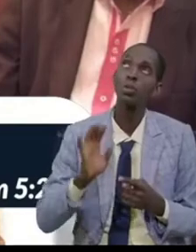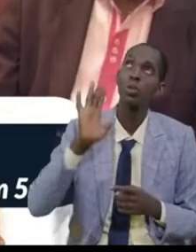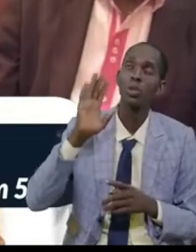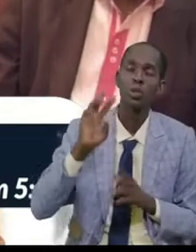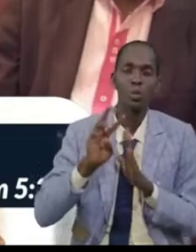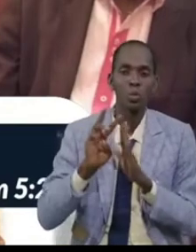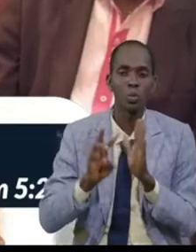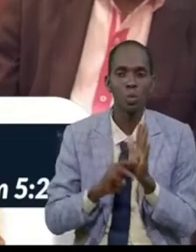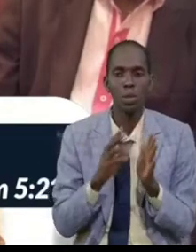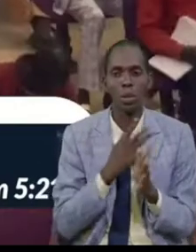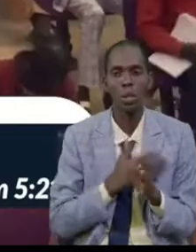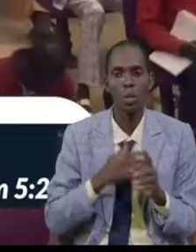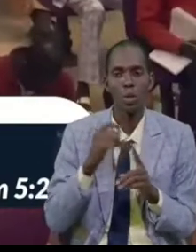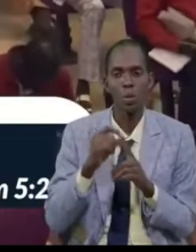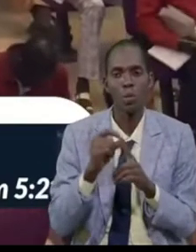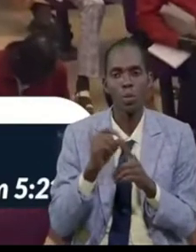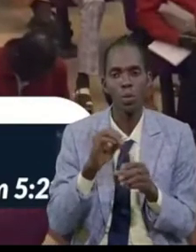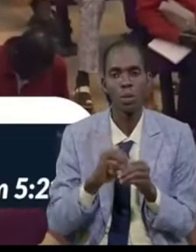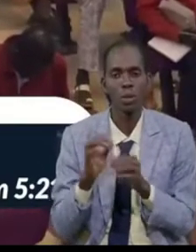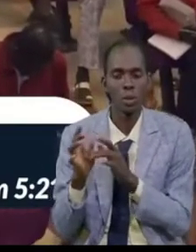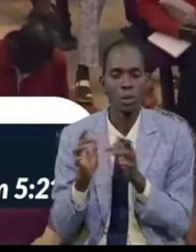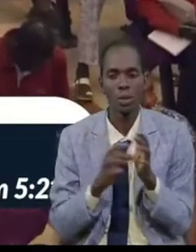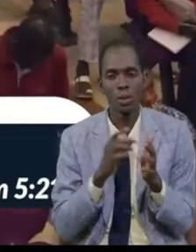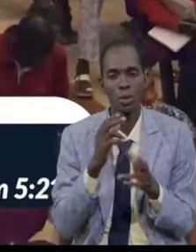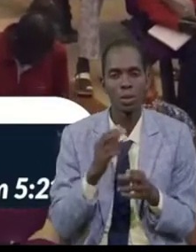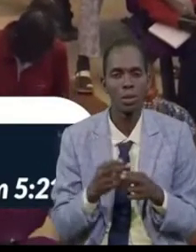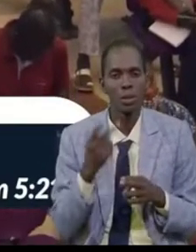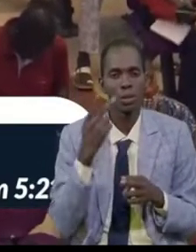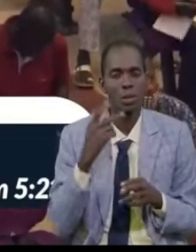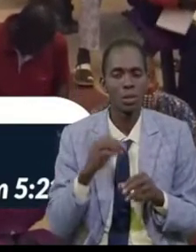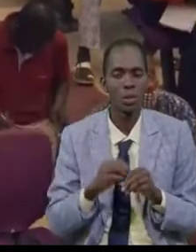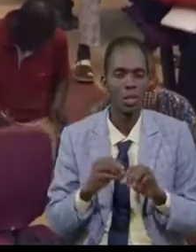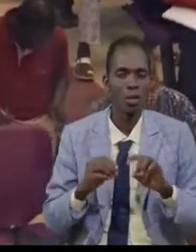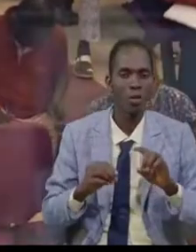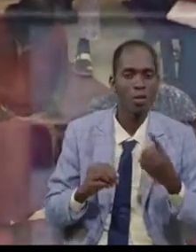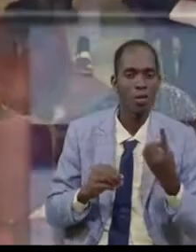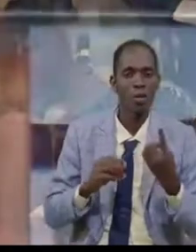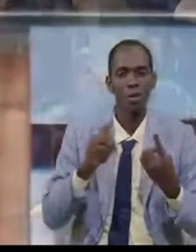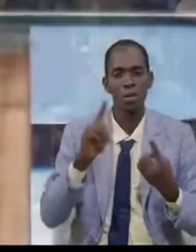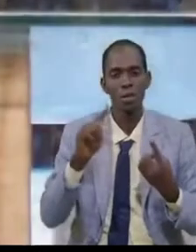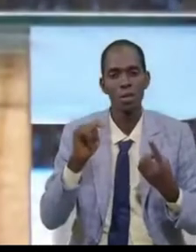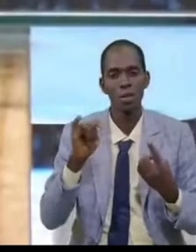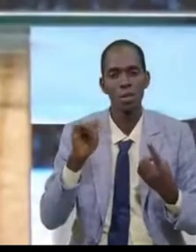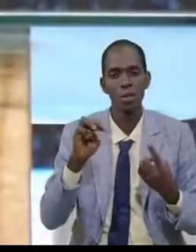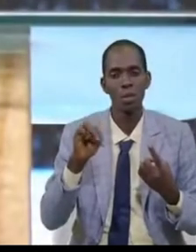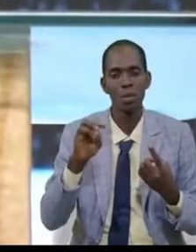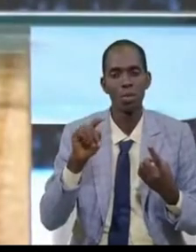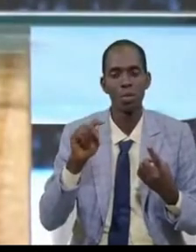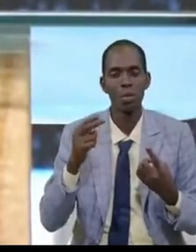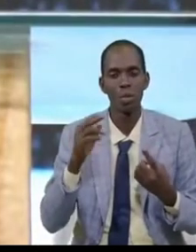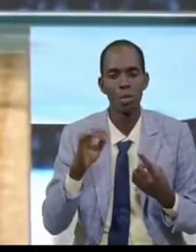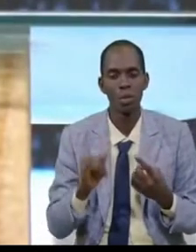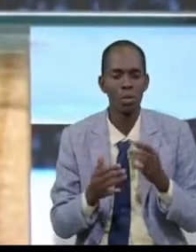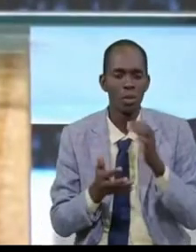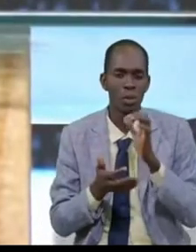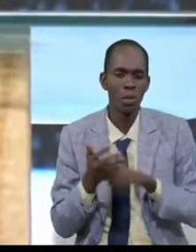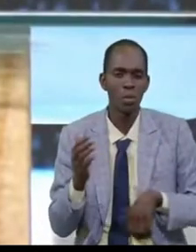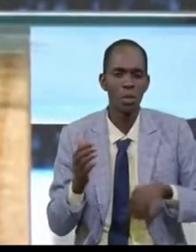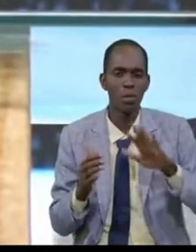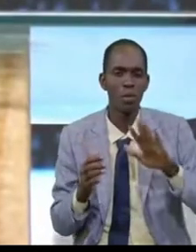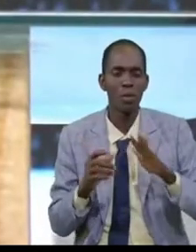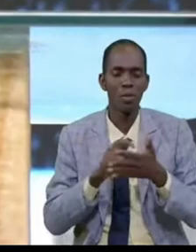his word, in Jesus' name. And look at 1 Timothy chapter 5, verse 21. 1 Timothy